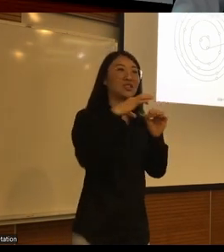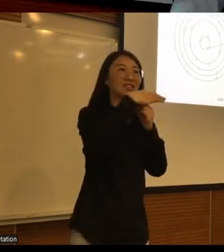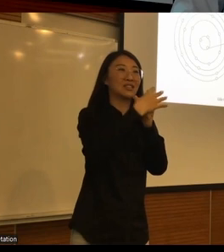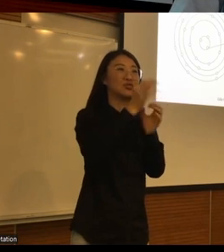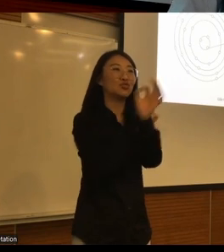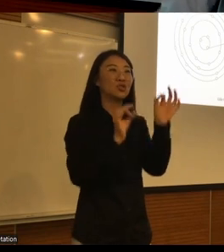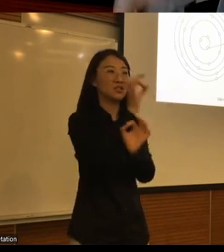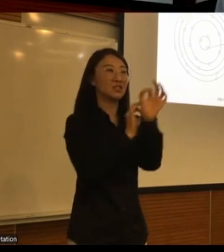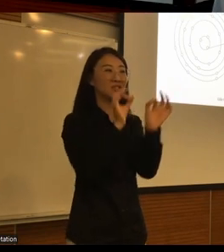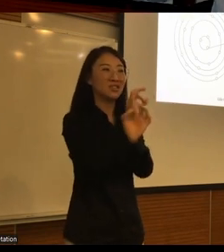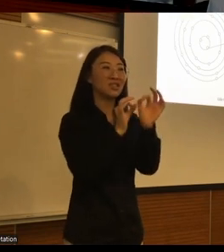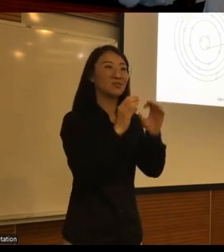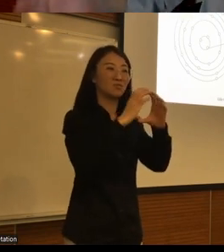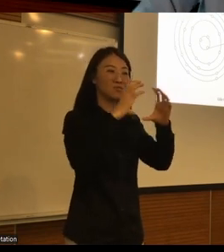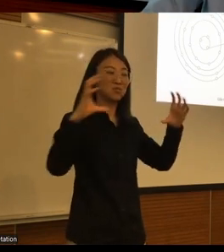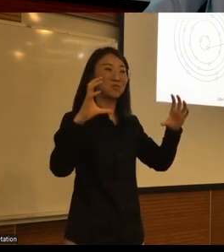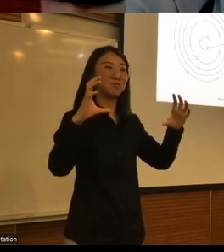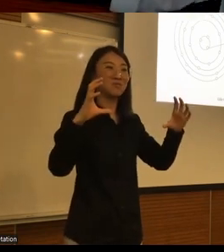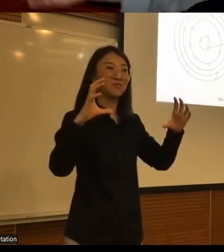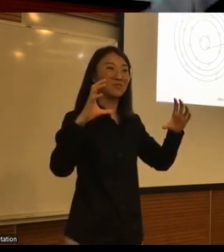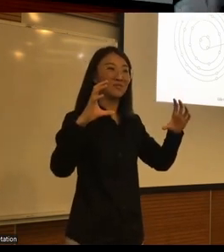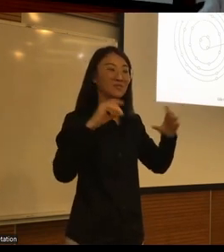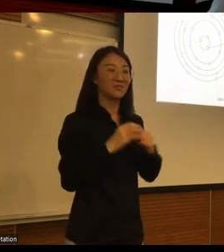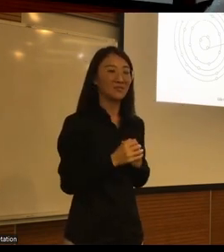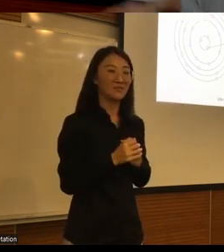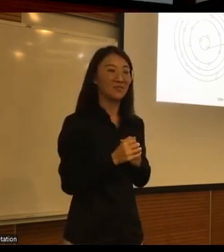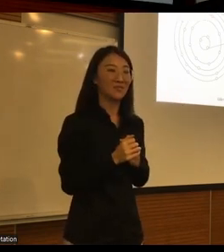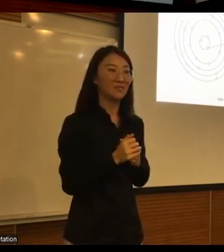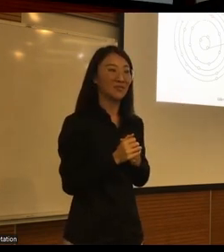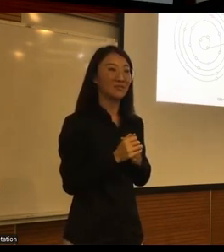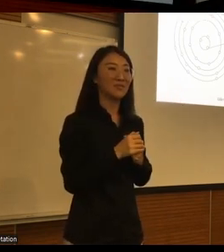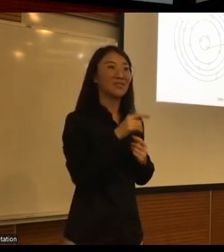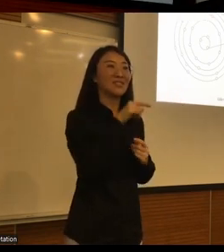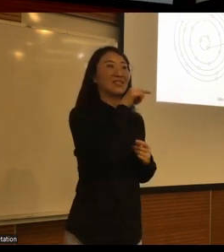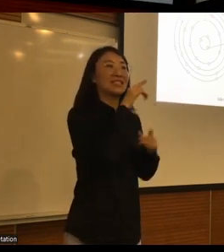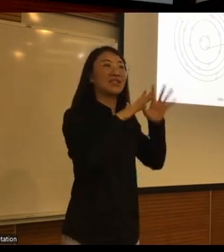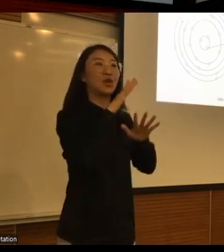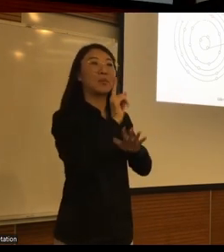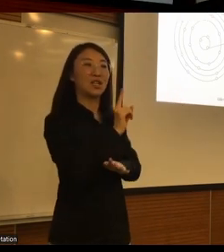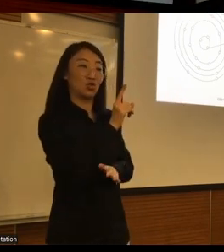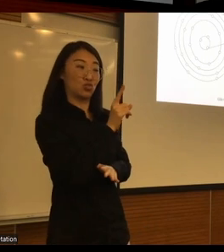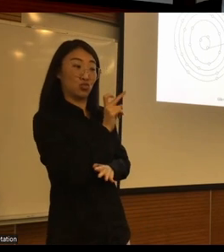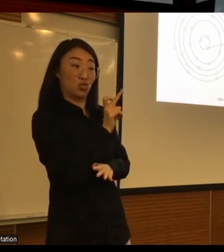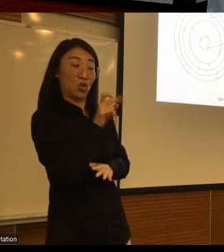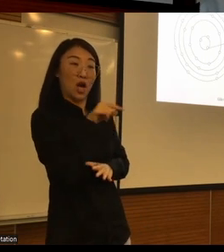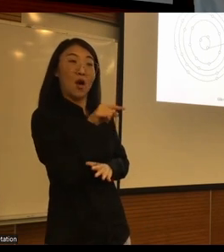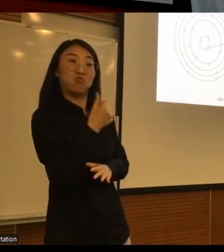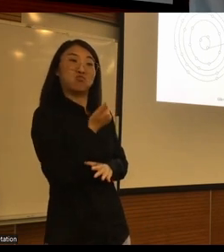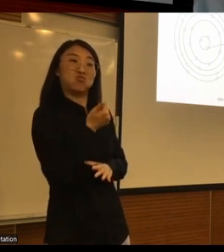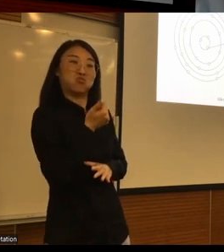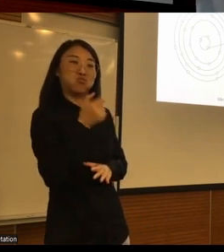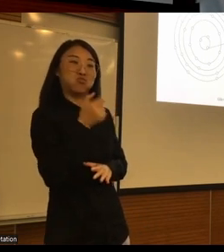gravitational. Sounds a bit pompous, but that's just because of the way it reminds us of